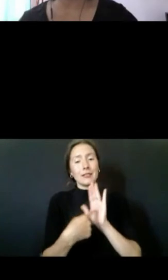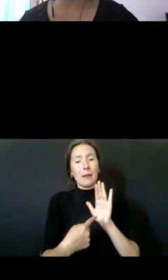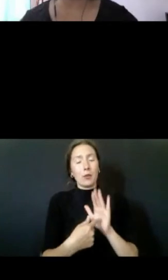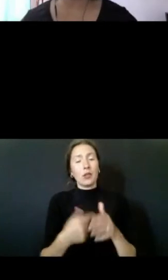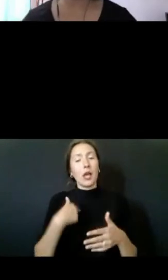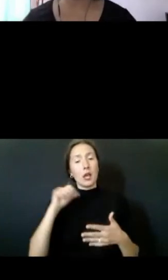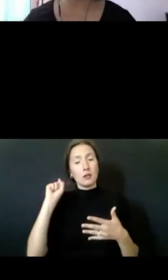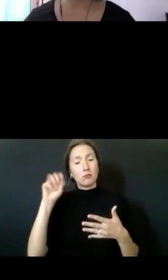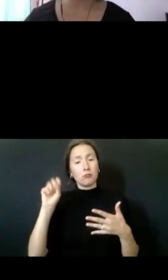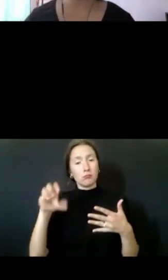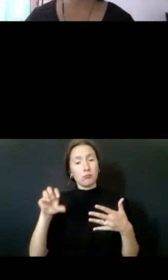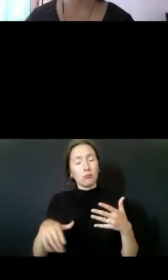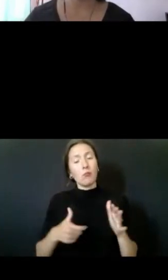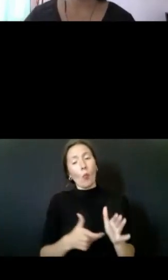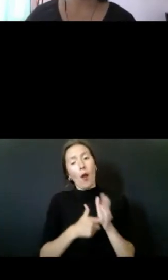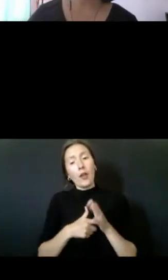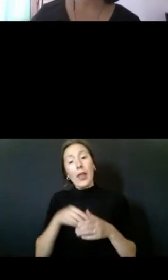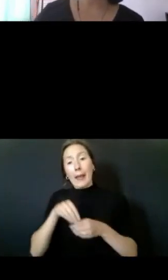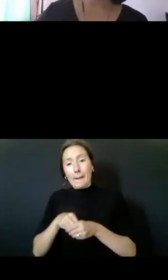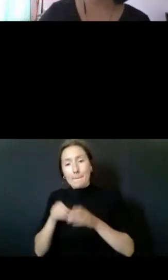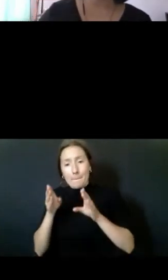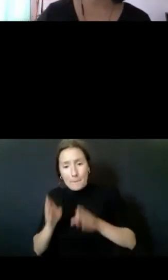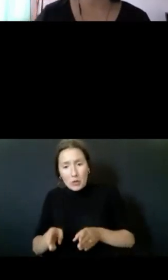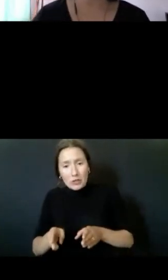for a presentation, etc.